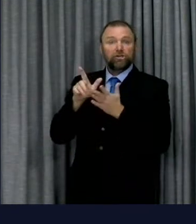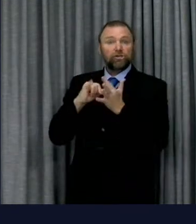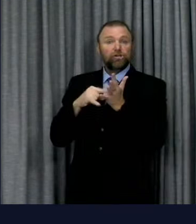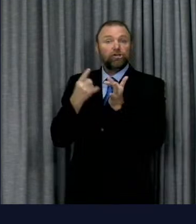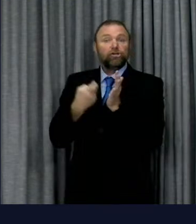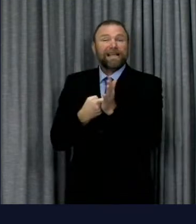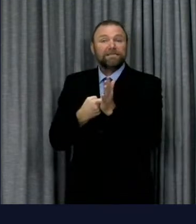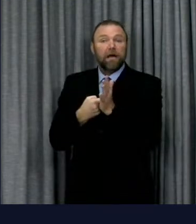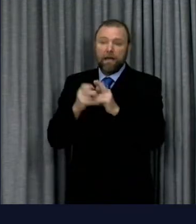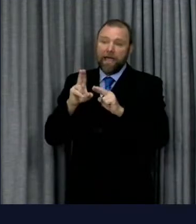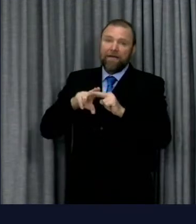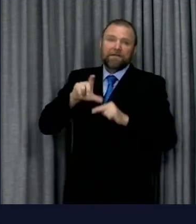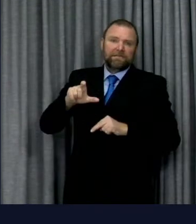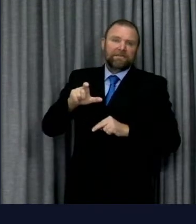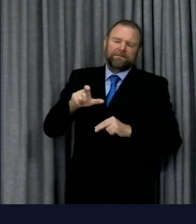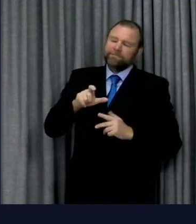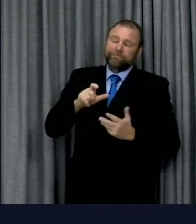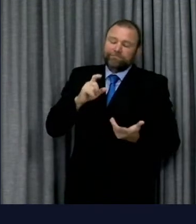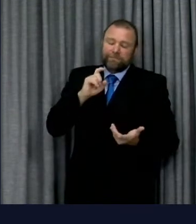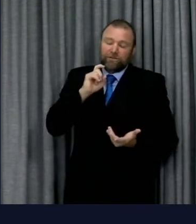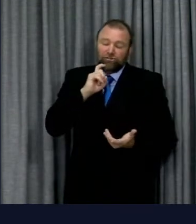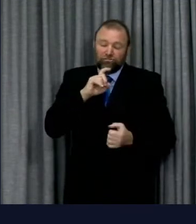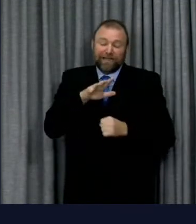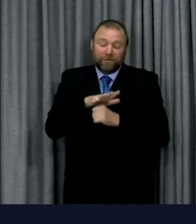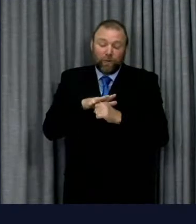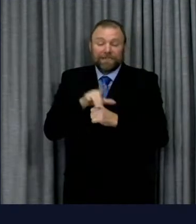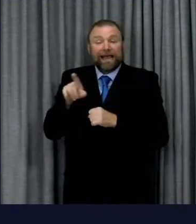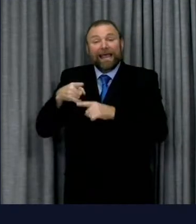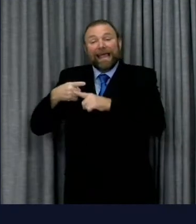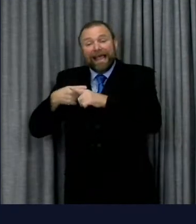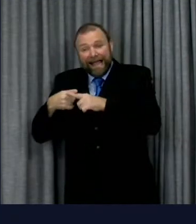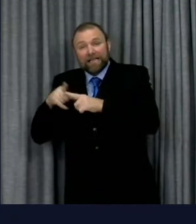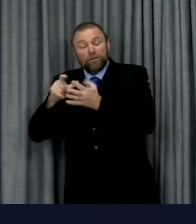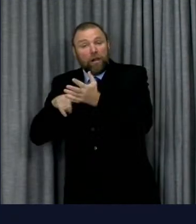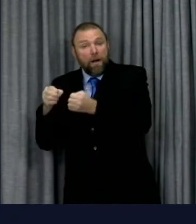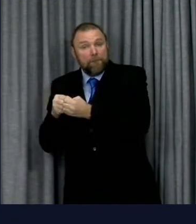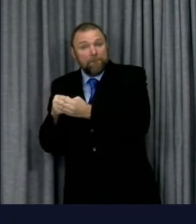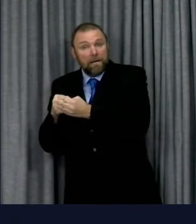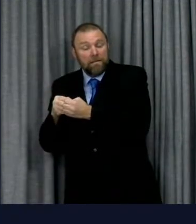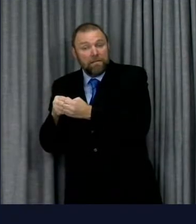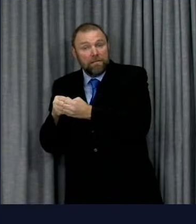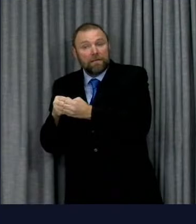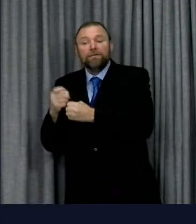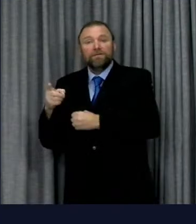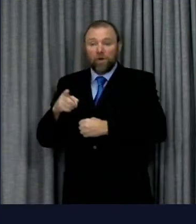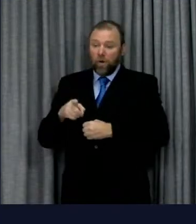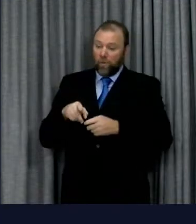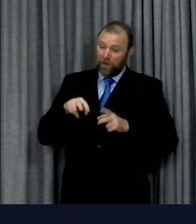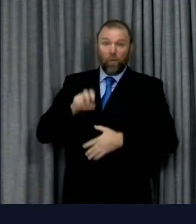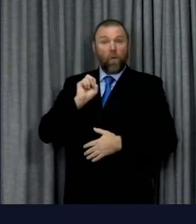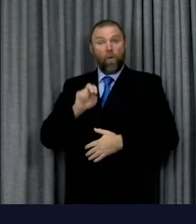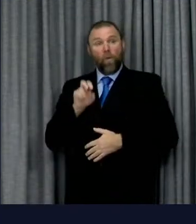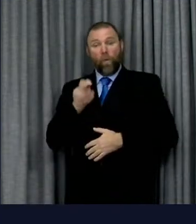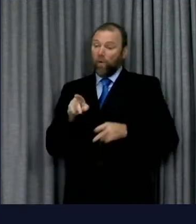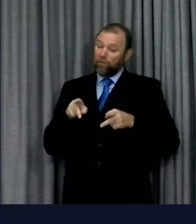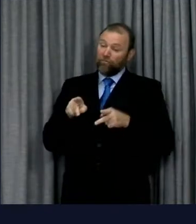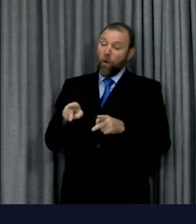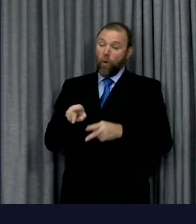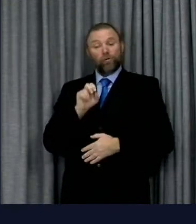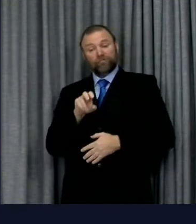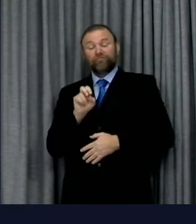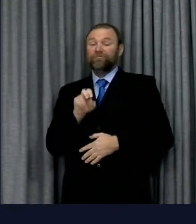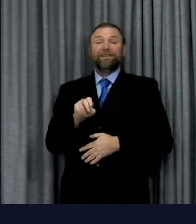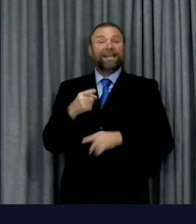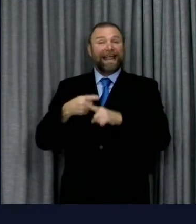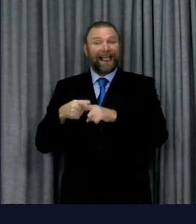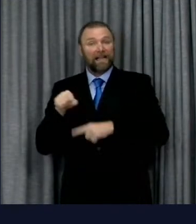very unusual situation of being an English club where the road you walk up to get into the ground is in England, but